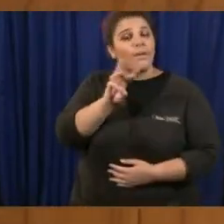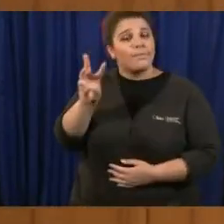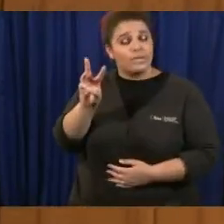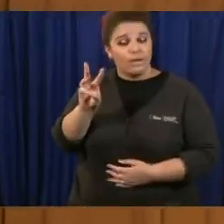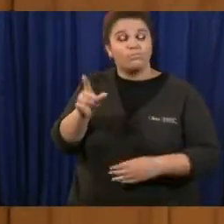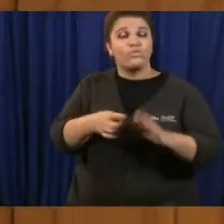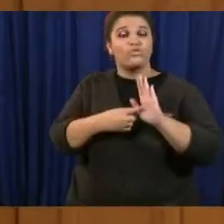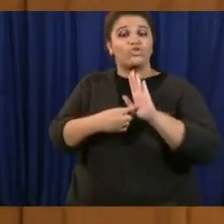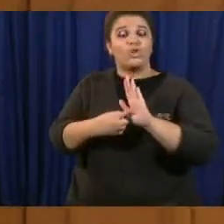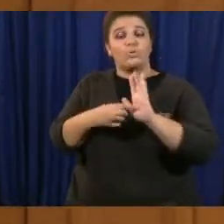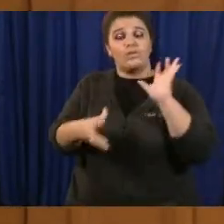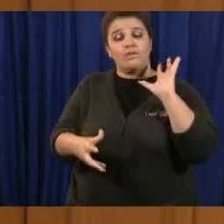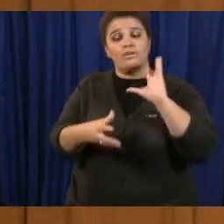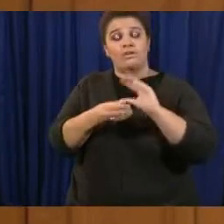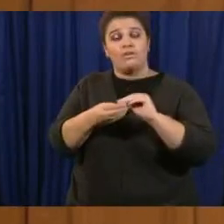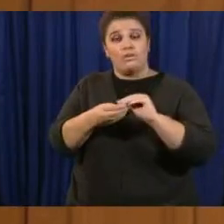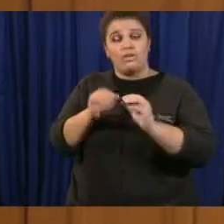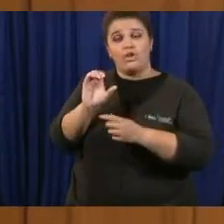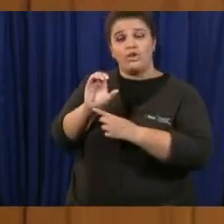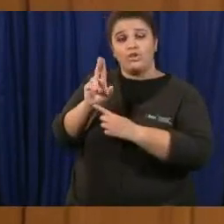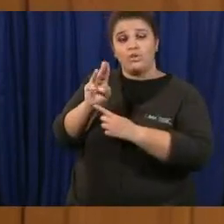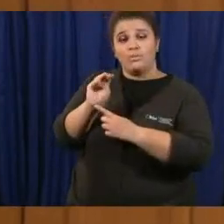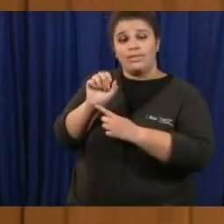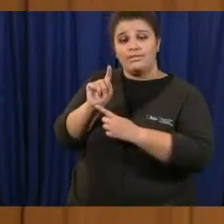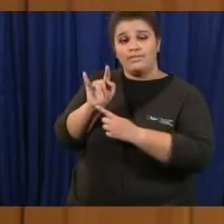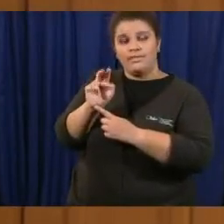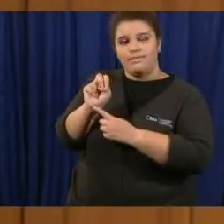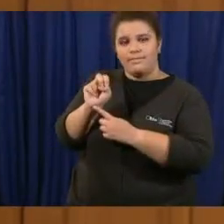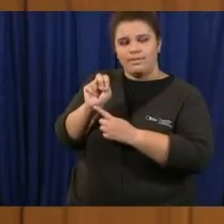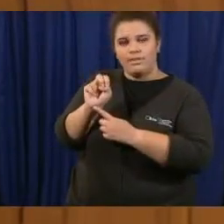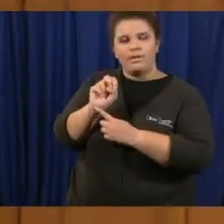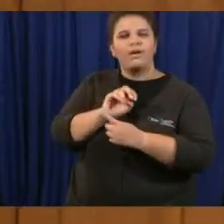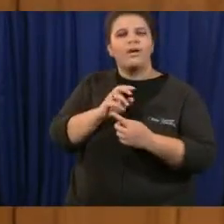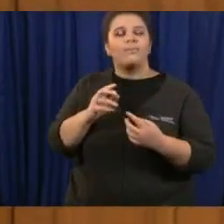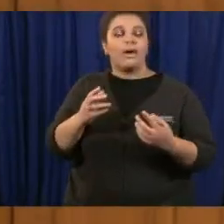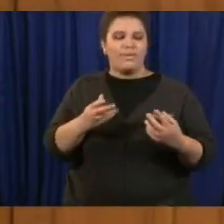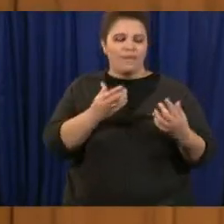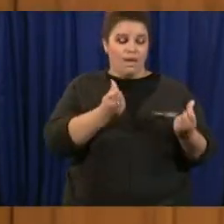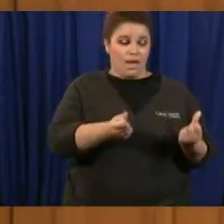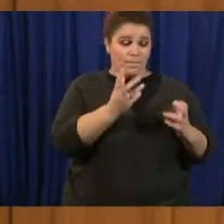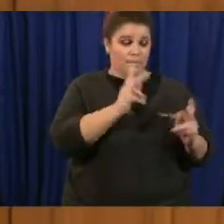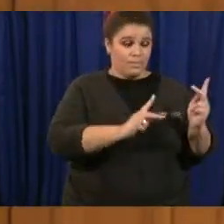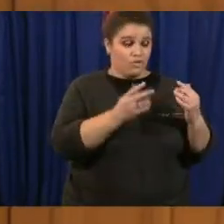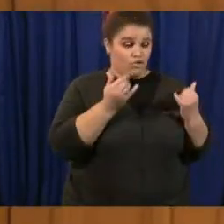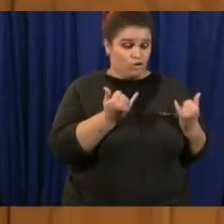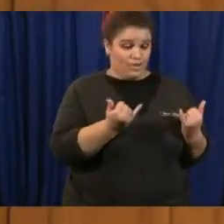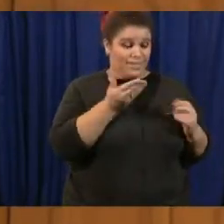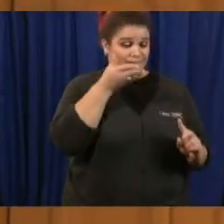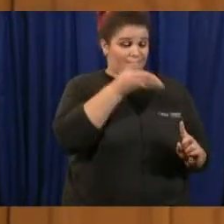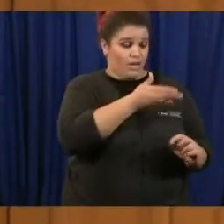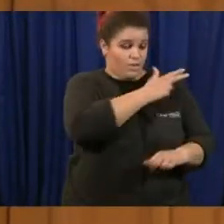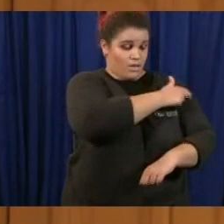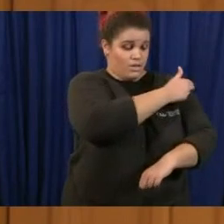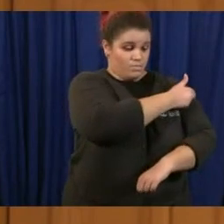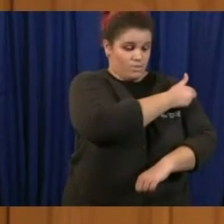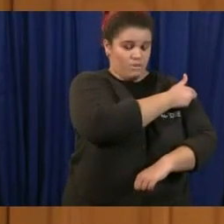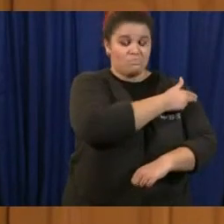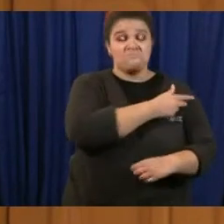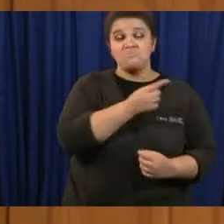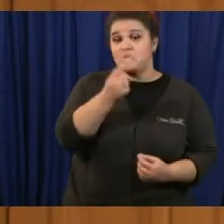And given how many are currently hospitalized, will we need the convention center bed build out as earlier